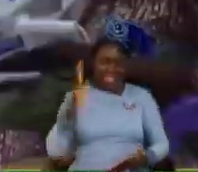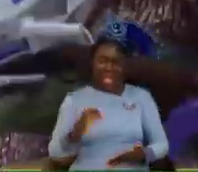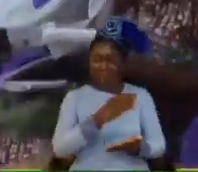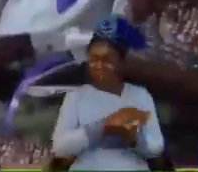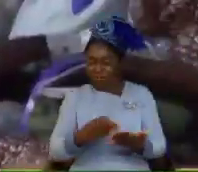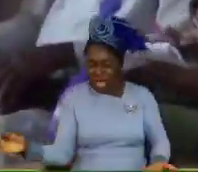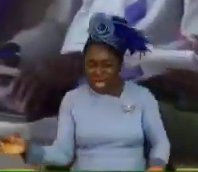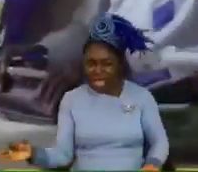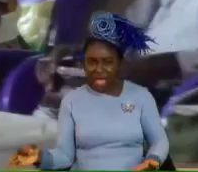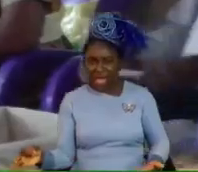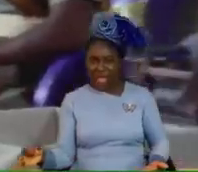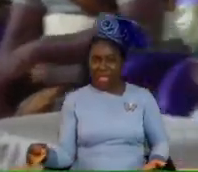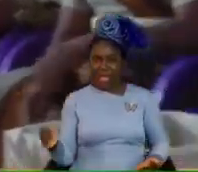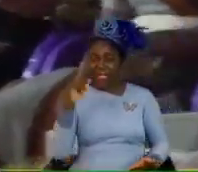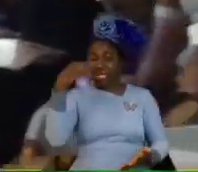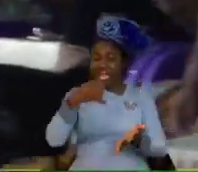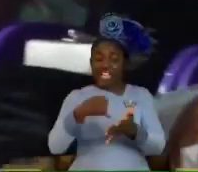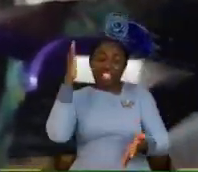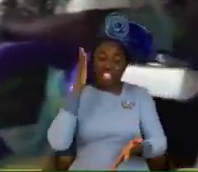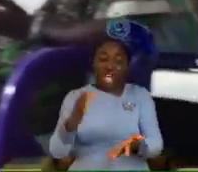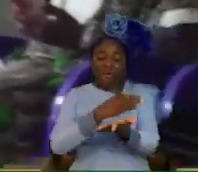Shout, it shall fail 7 times.